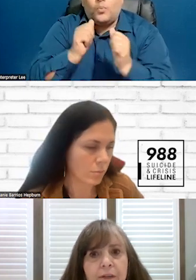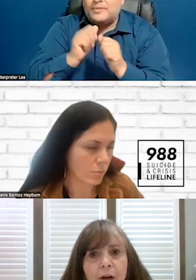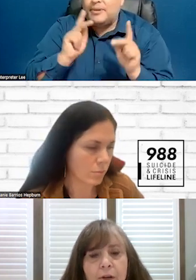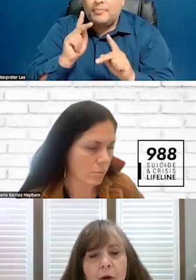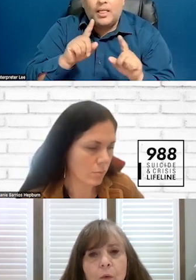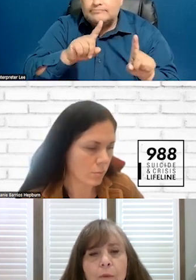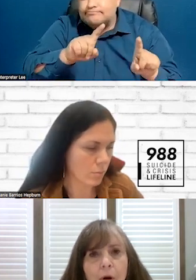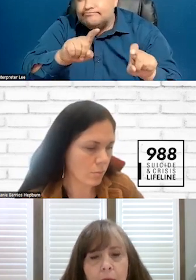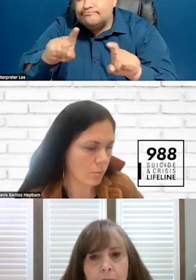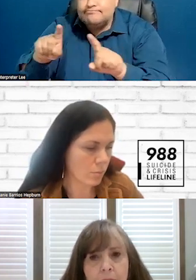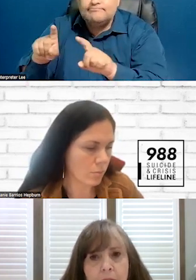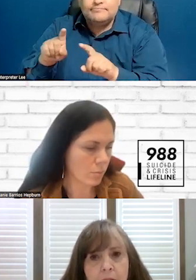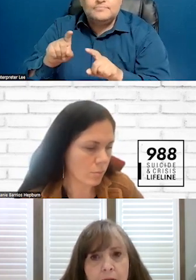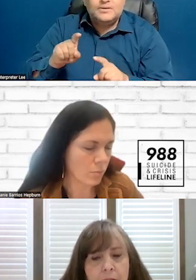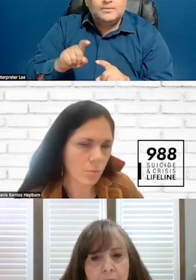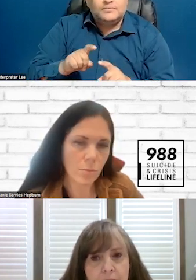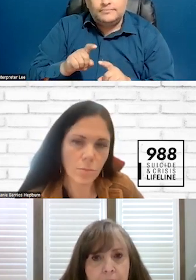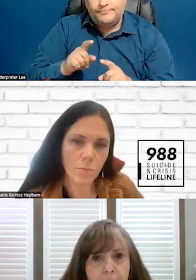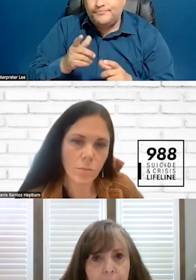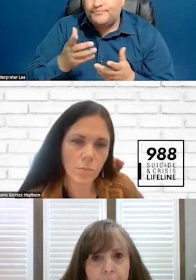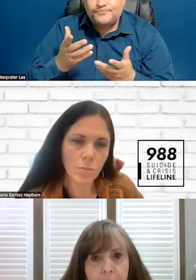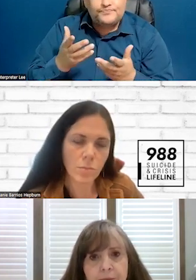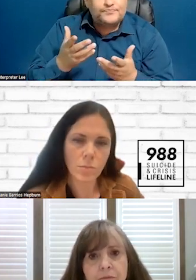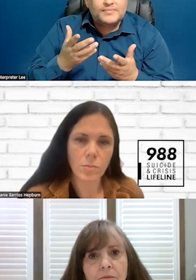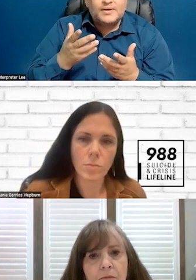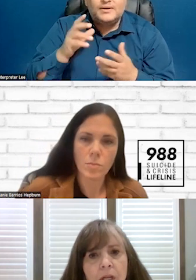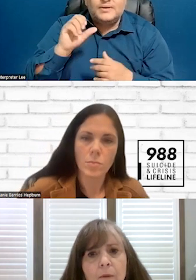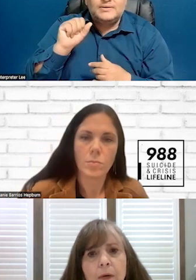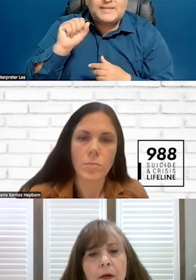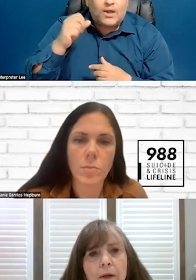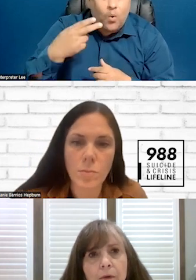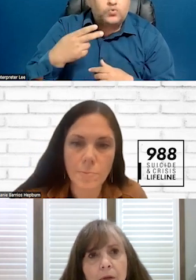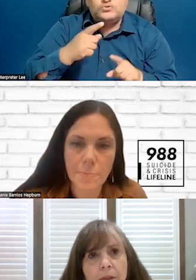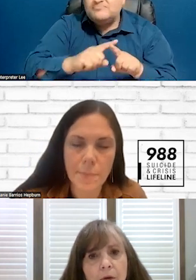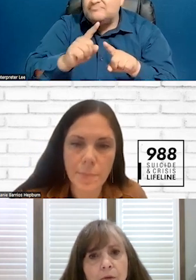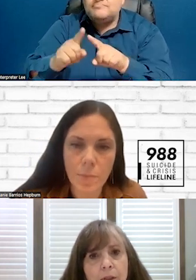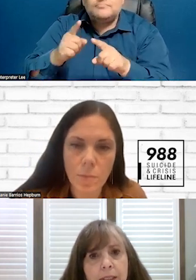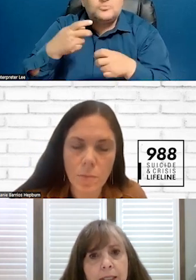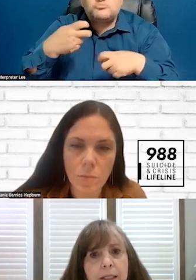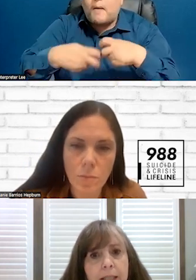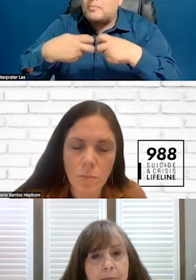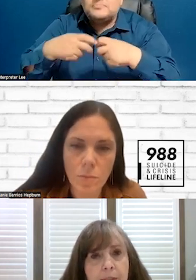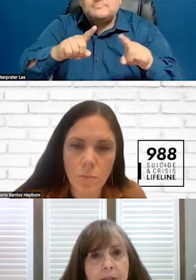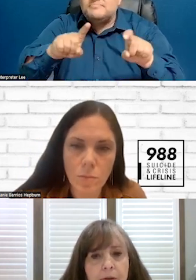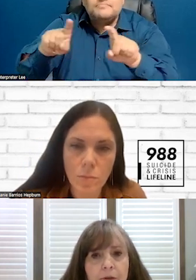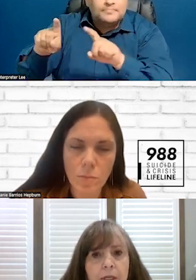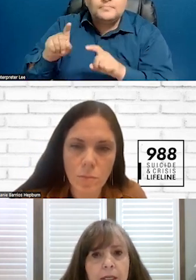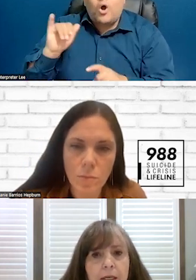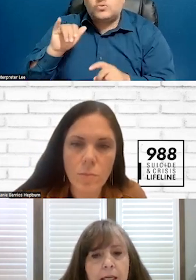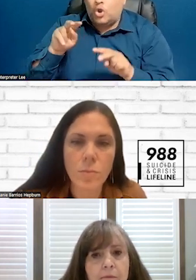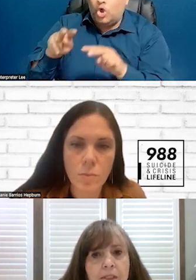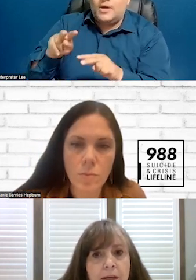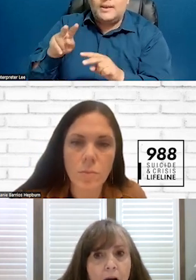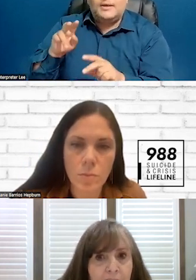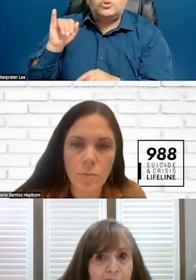to figure out what problems they're seeing out there. They're also looking at claims. They're looking